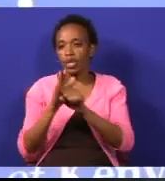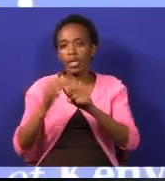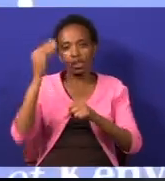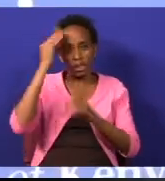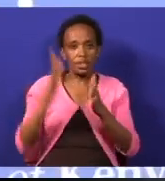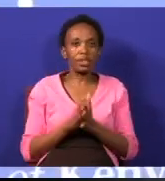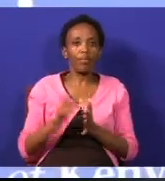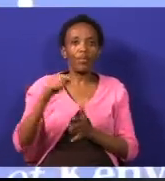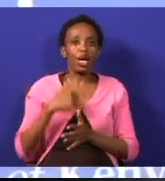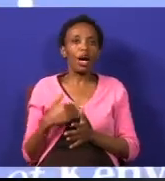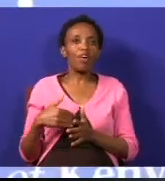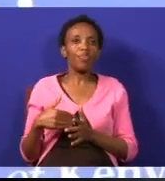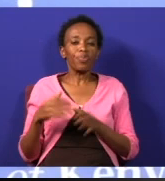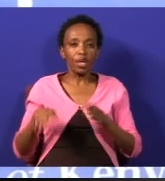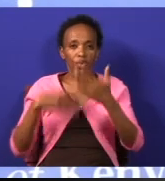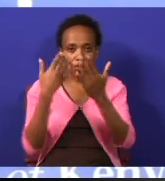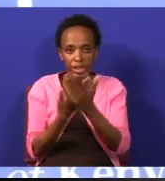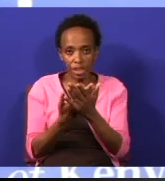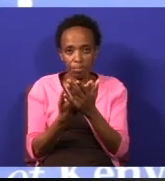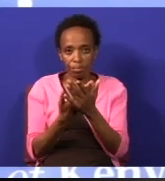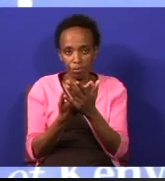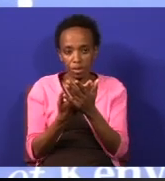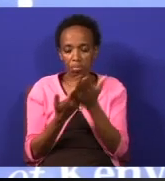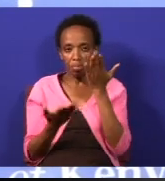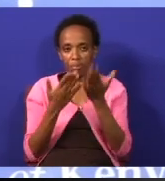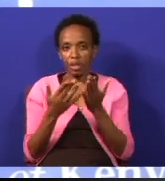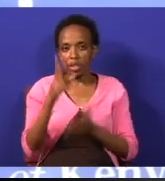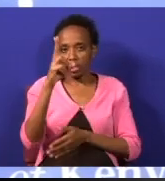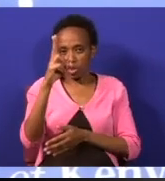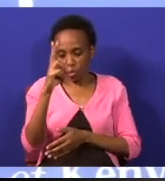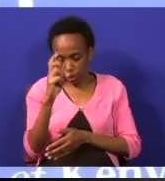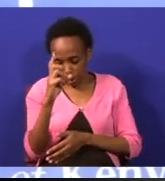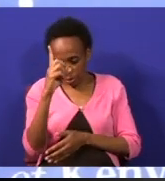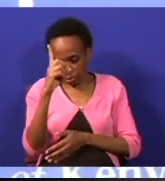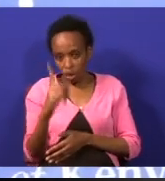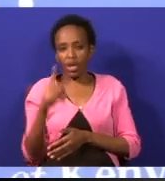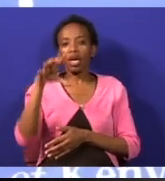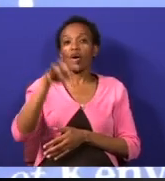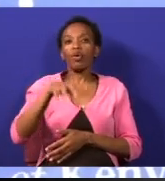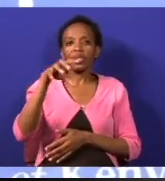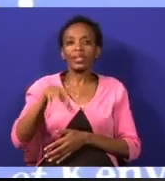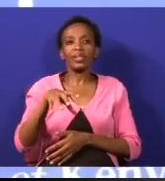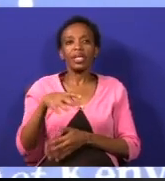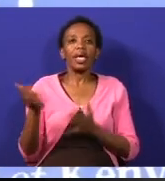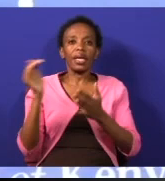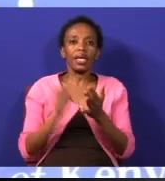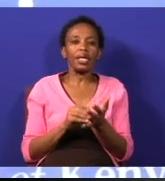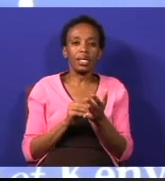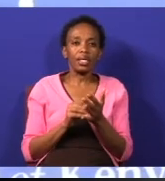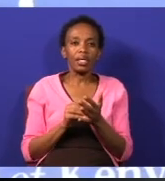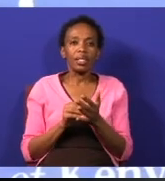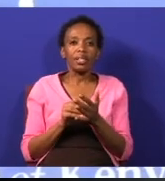students. We have at least reached out to around 21 counties, and again, not